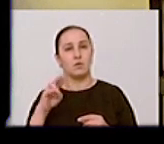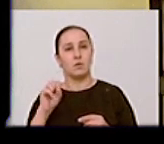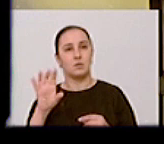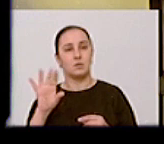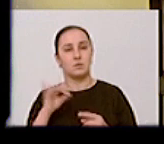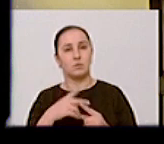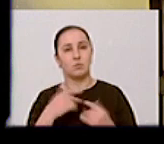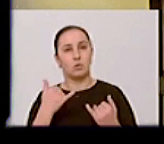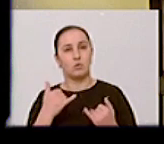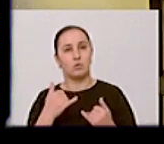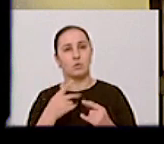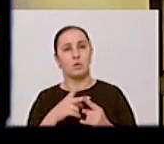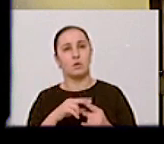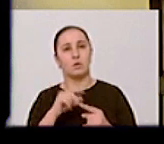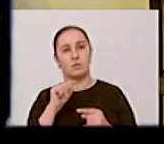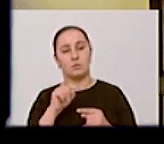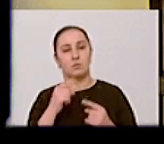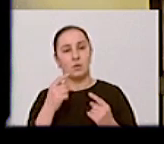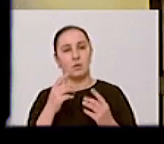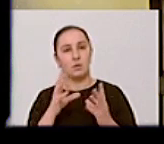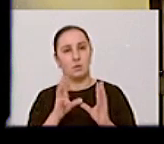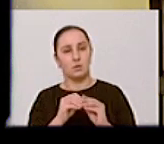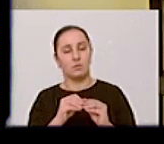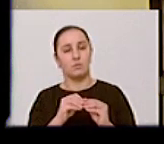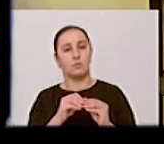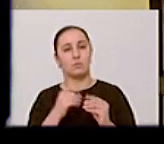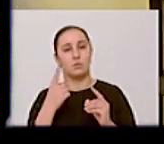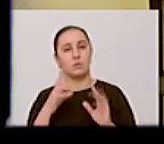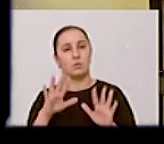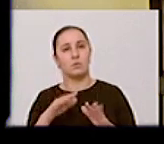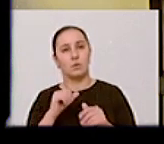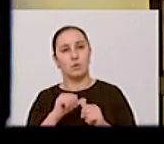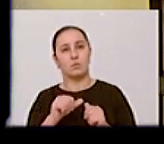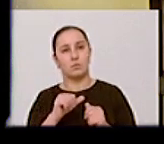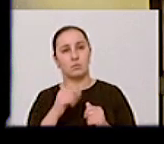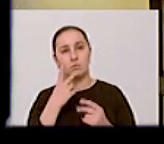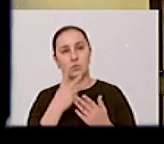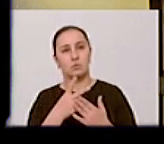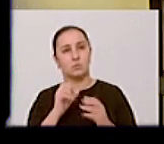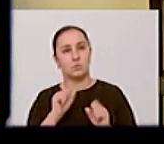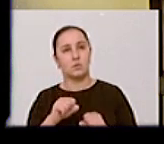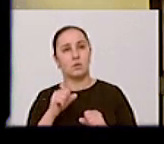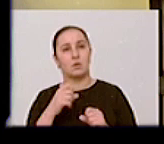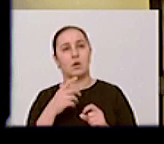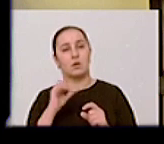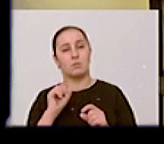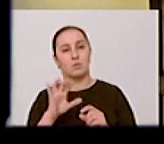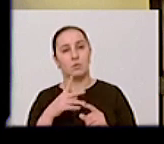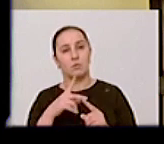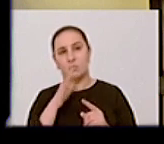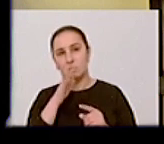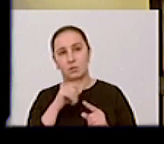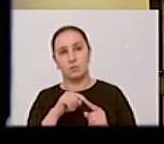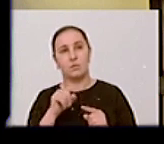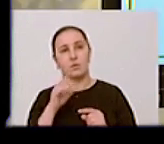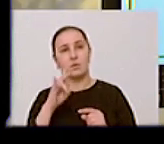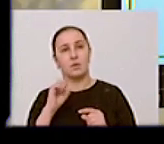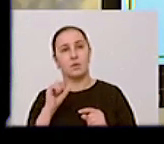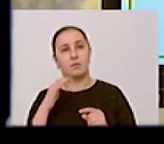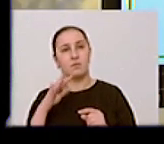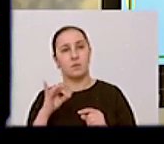kunda har ikkalasini bir o'rinda yoki alohida ko'rinishlarda uchratishimiz mumkin. Ammo o'z davrida